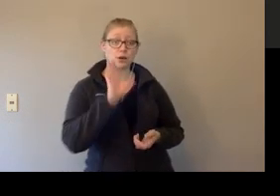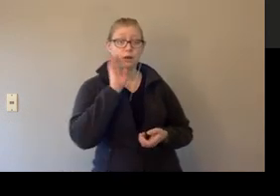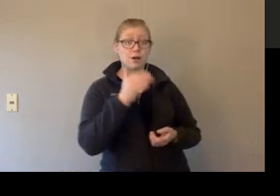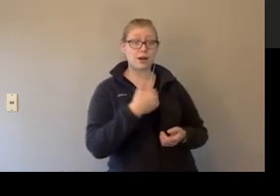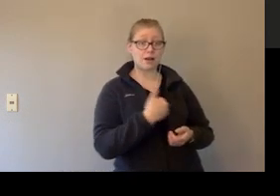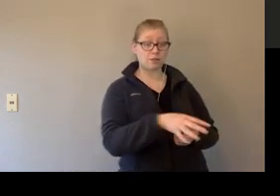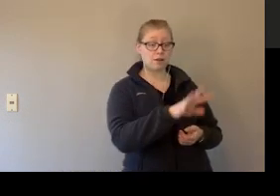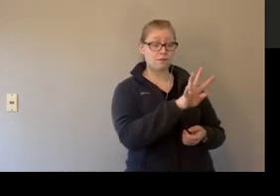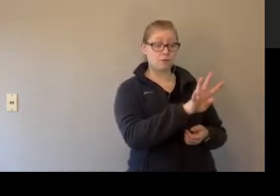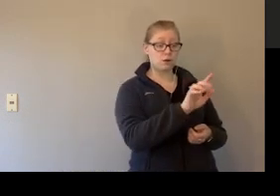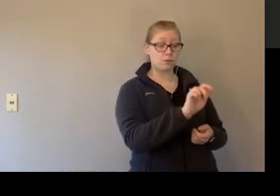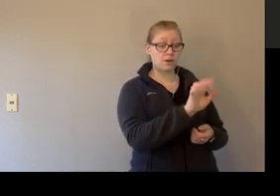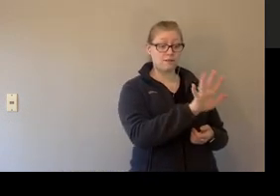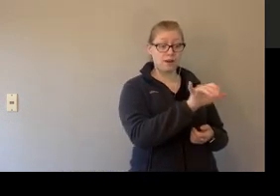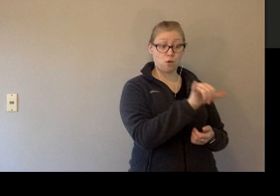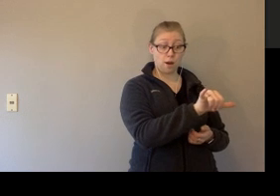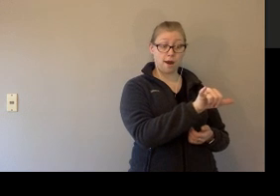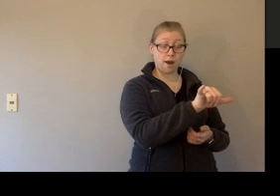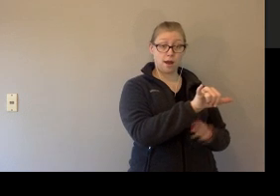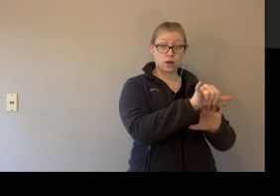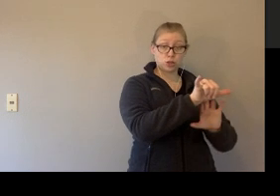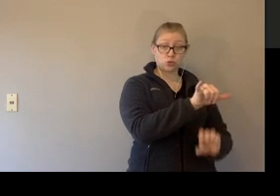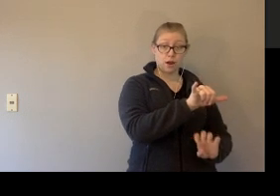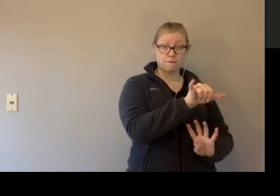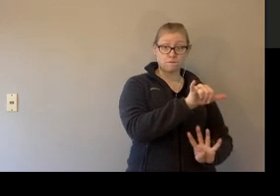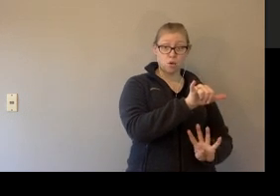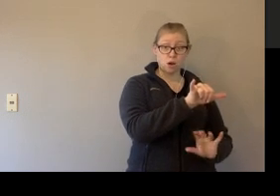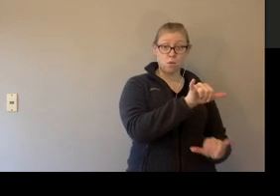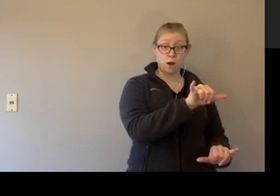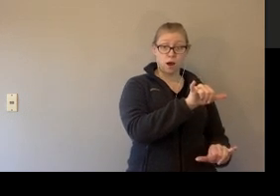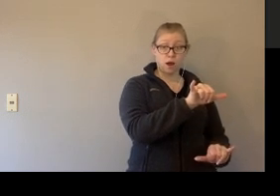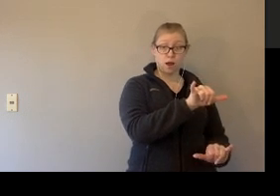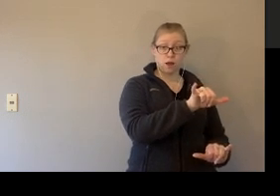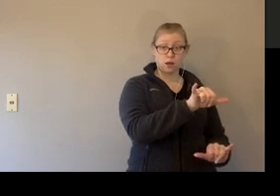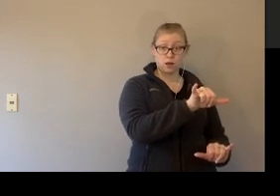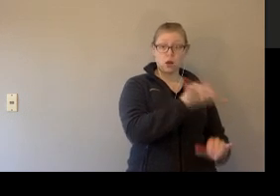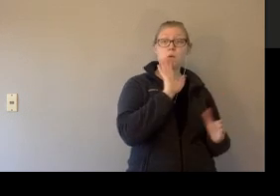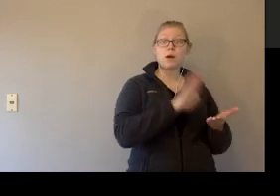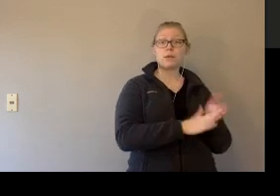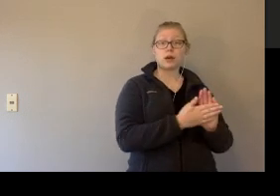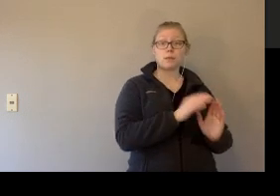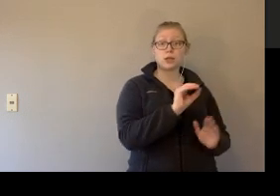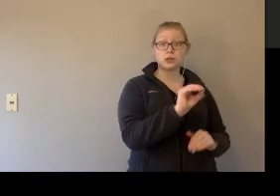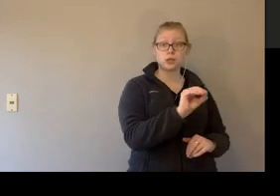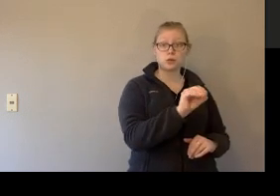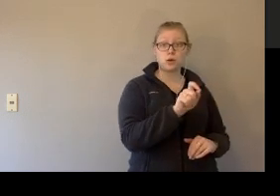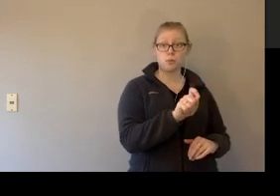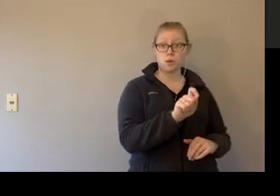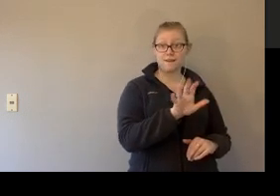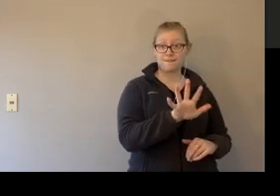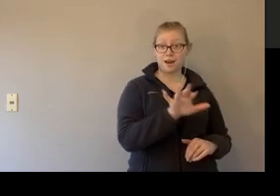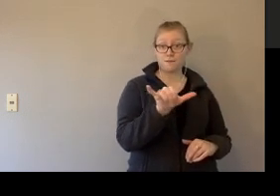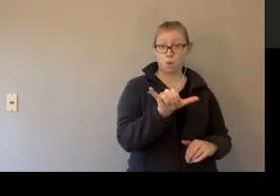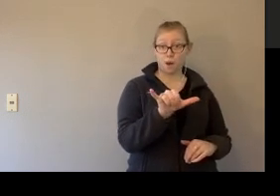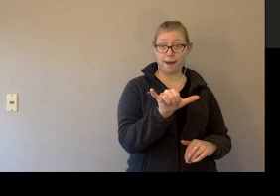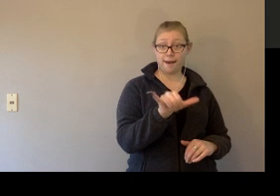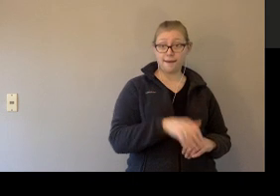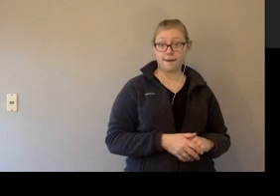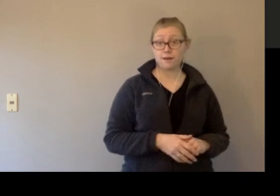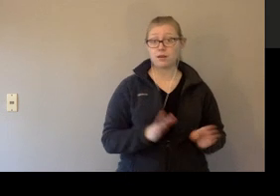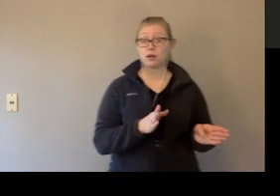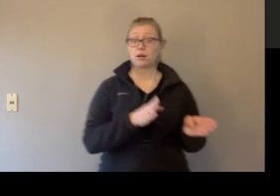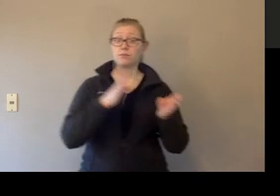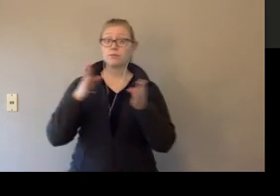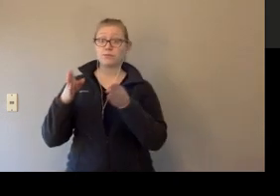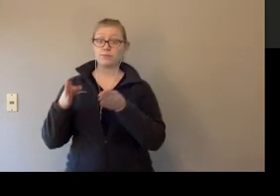4.5y subtract 4y. And so this is going to be 0.5y that's left on this side. On the other side,